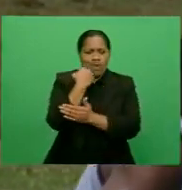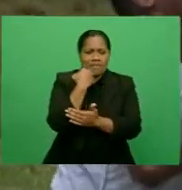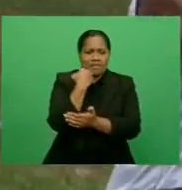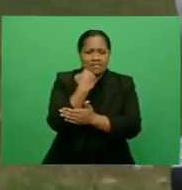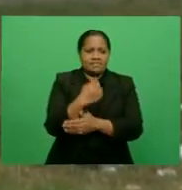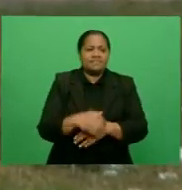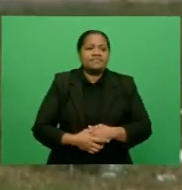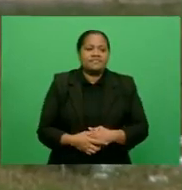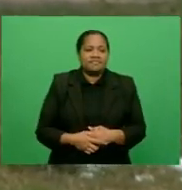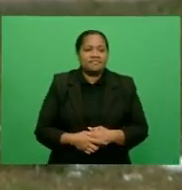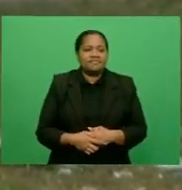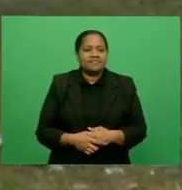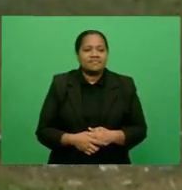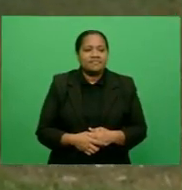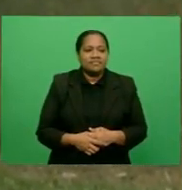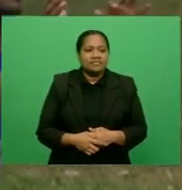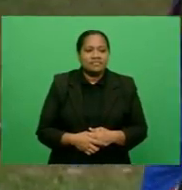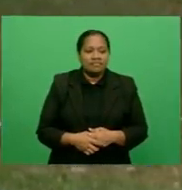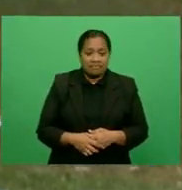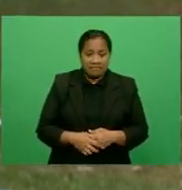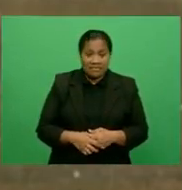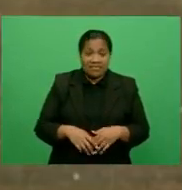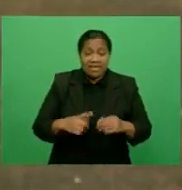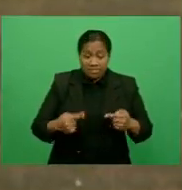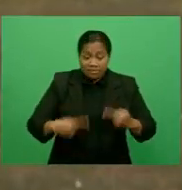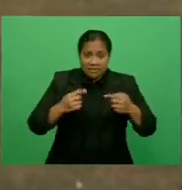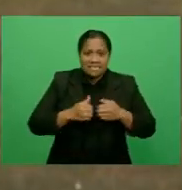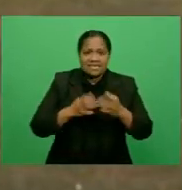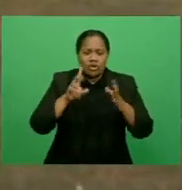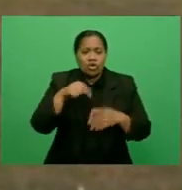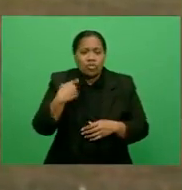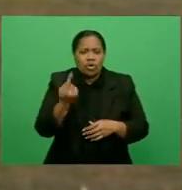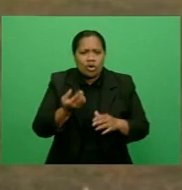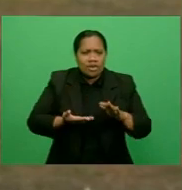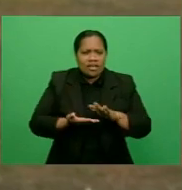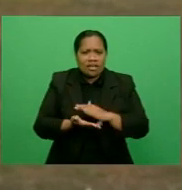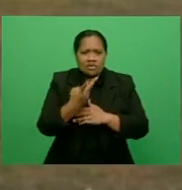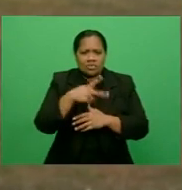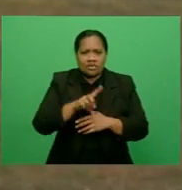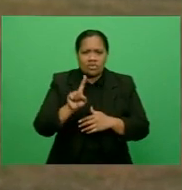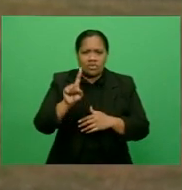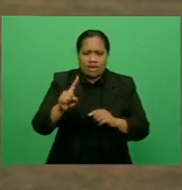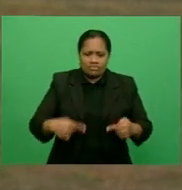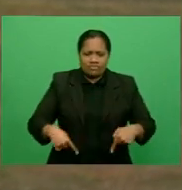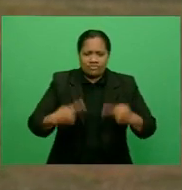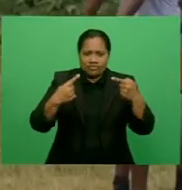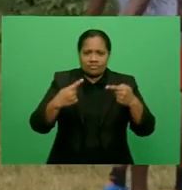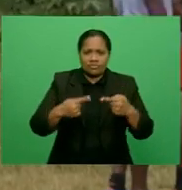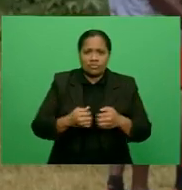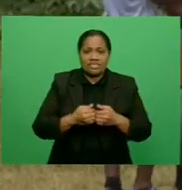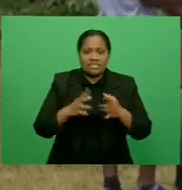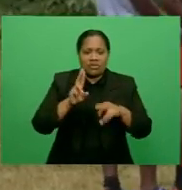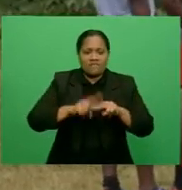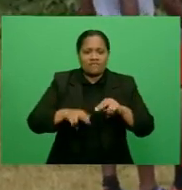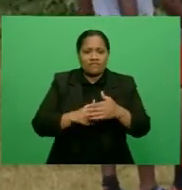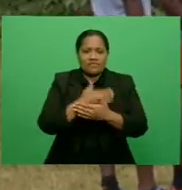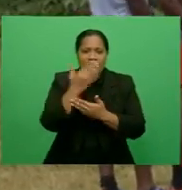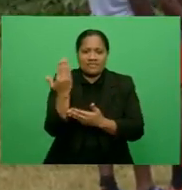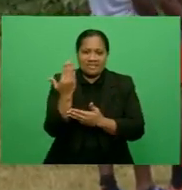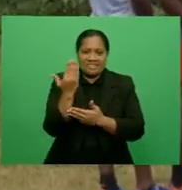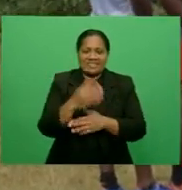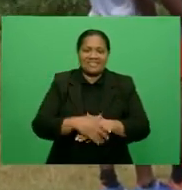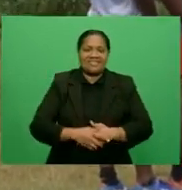Marish Sevens starts tomorrow with the under 21 competition. The men's competition kicks off on Friday. Philippe Naikaso,